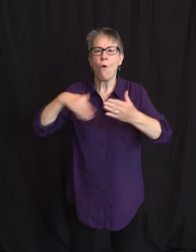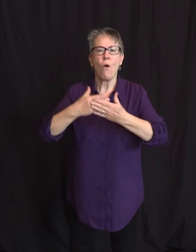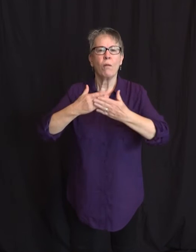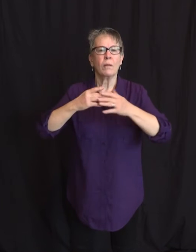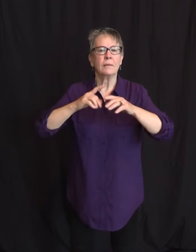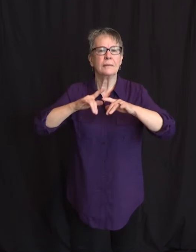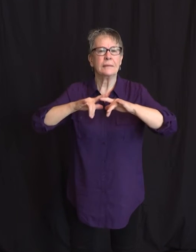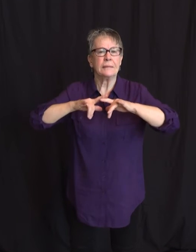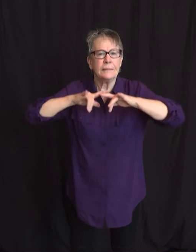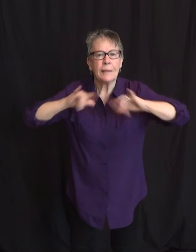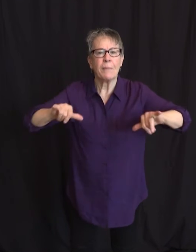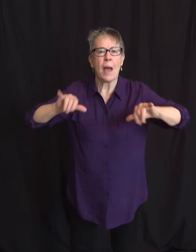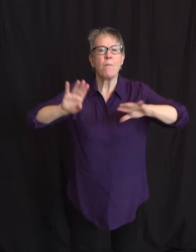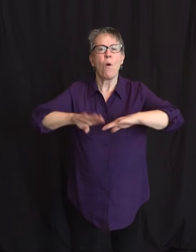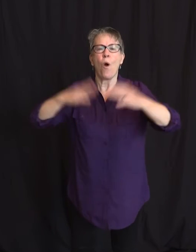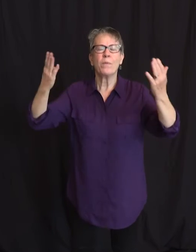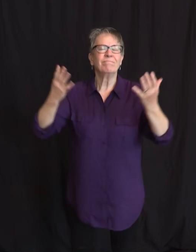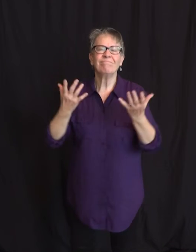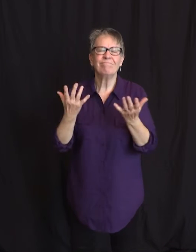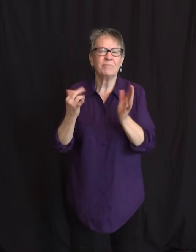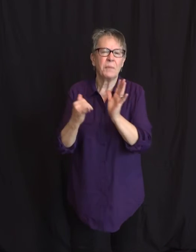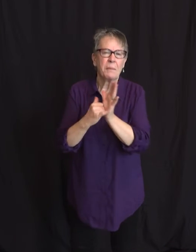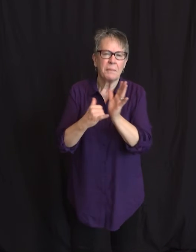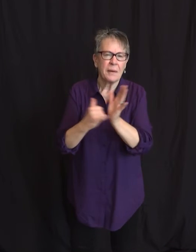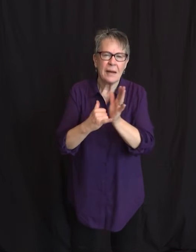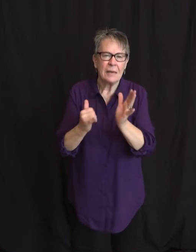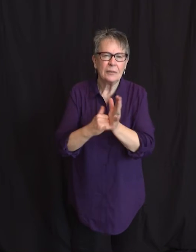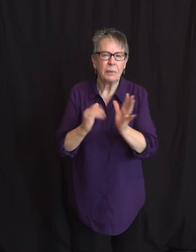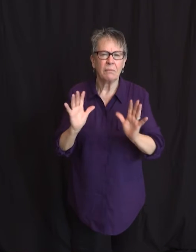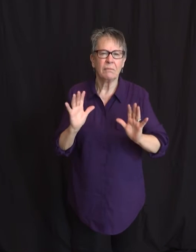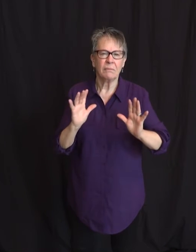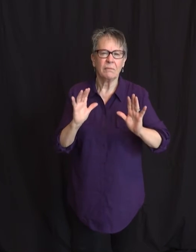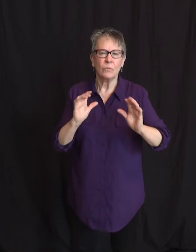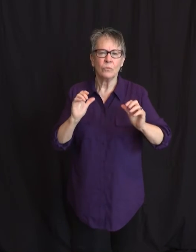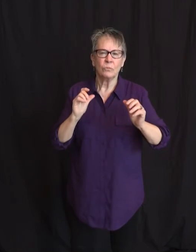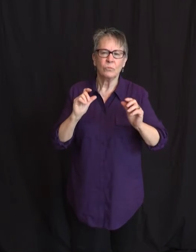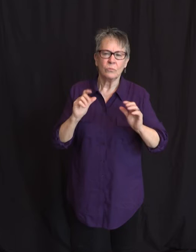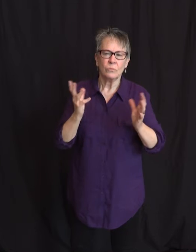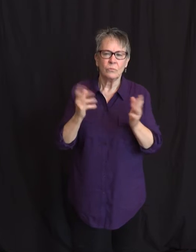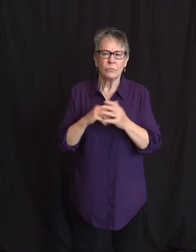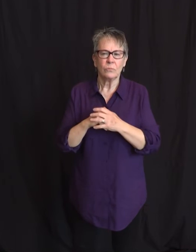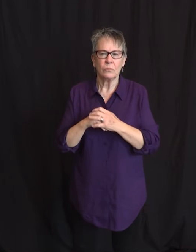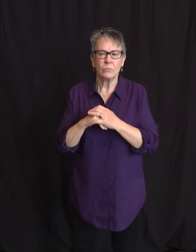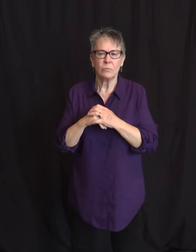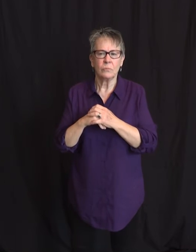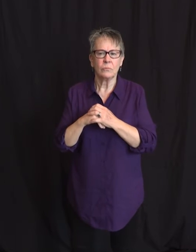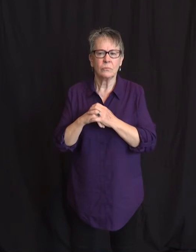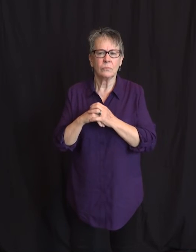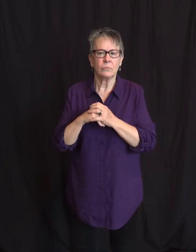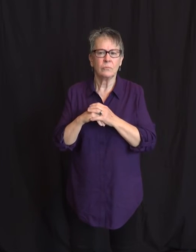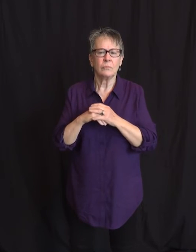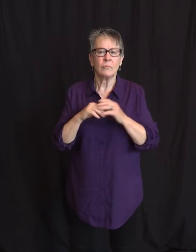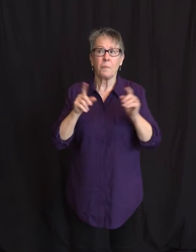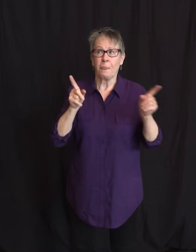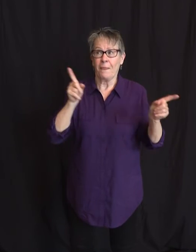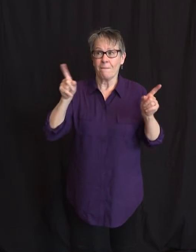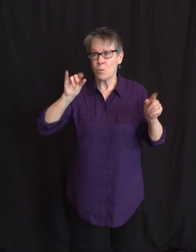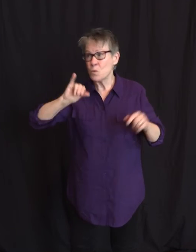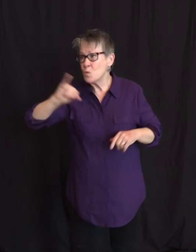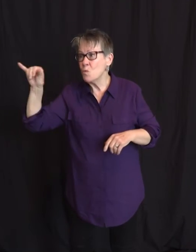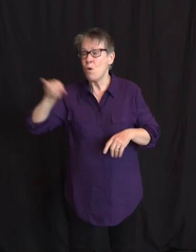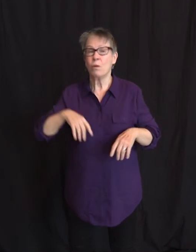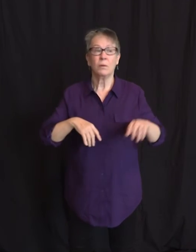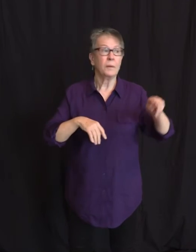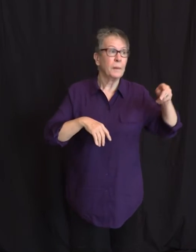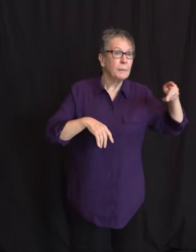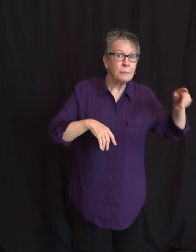these states, if I'm not mistaken, have already made decisions on the balance of the school year, which we have not yet made, so that's one area which may be different.